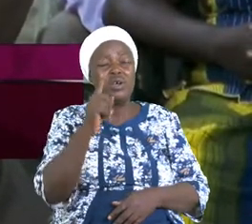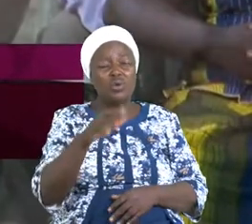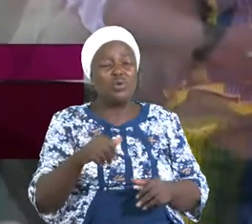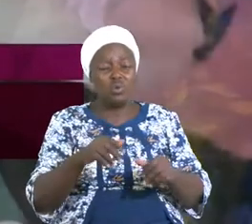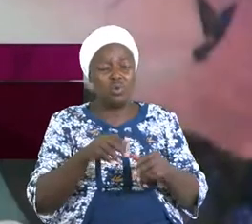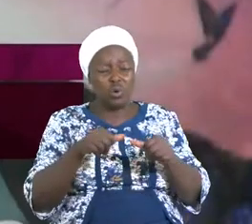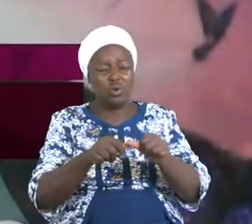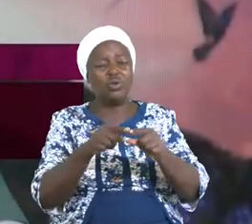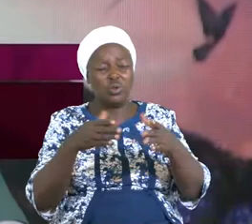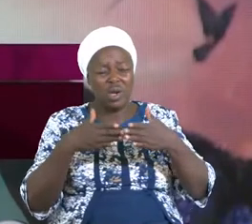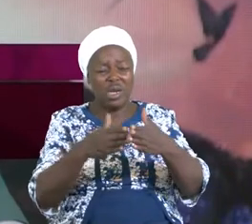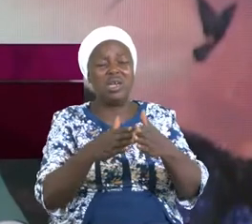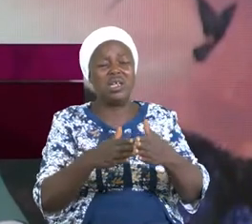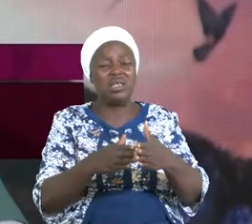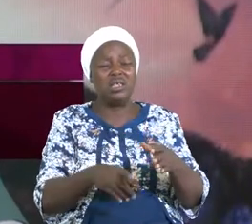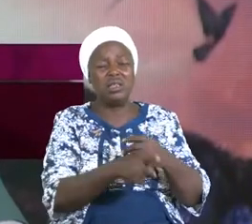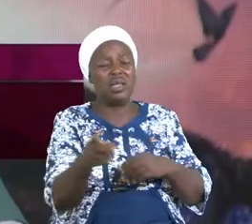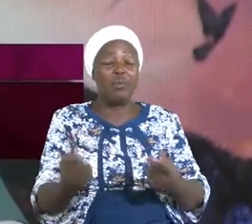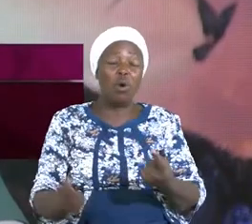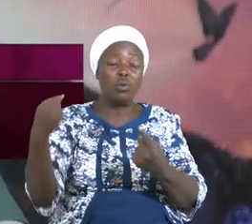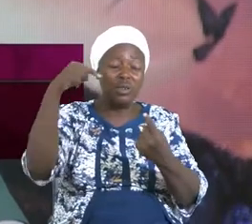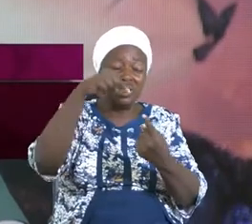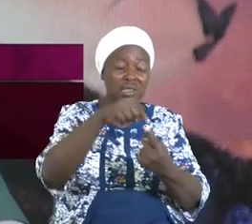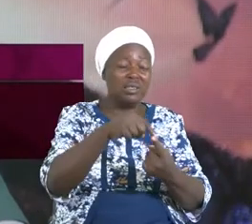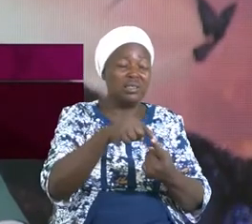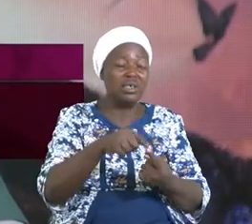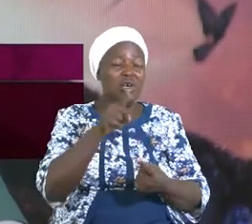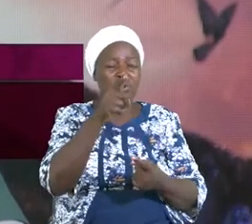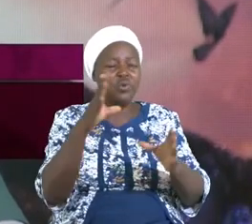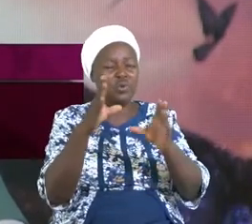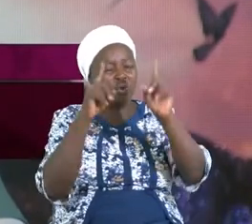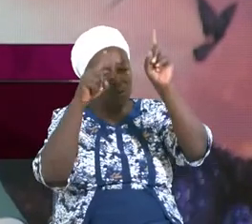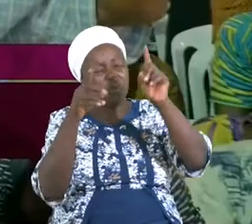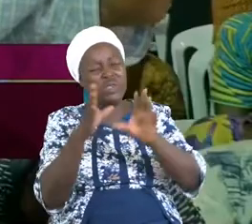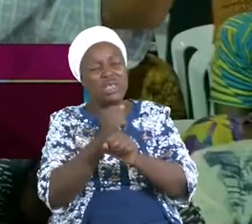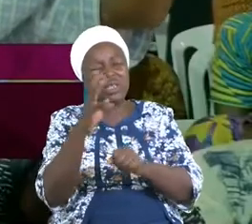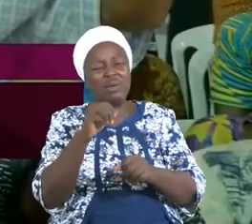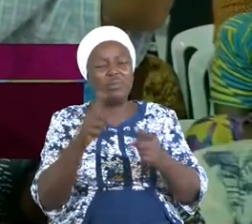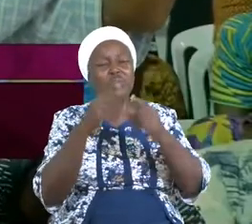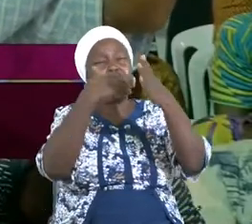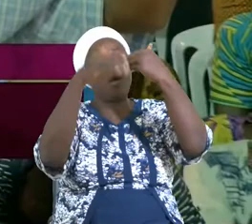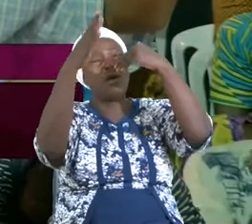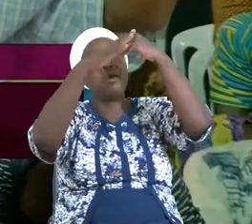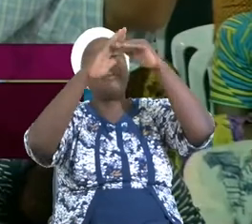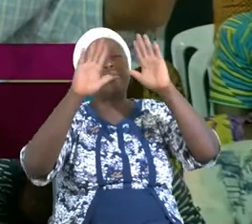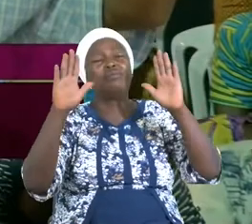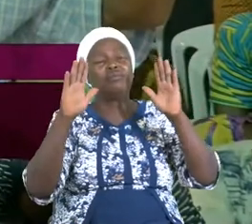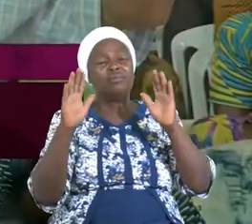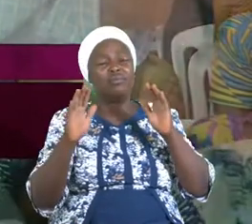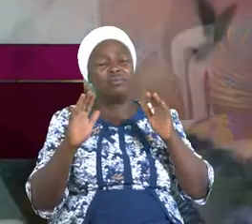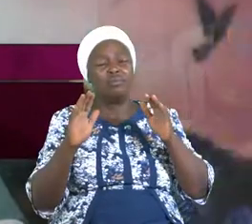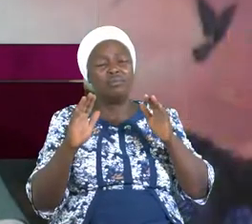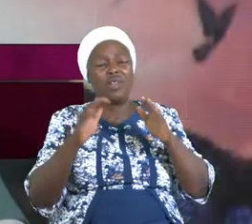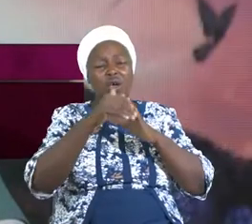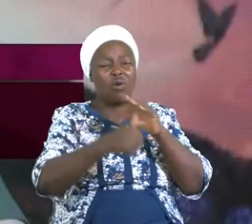them until you take them to heaven. Confirm it,